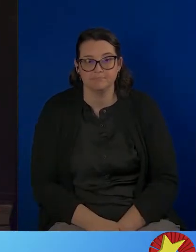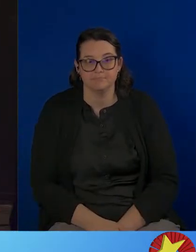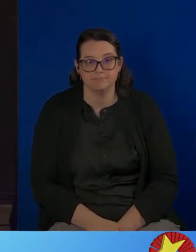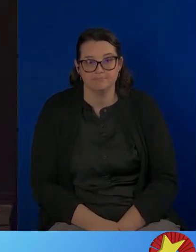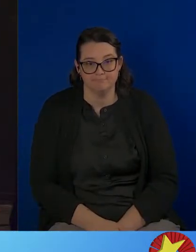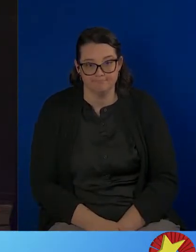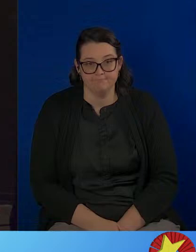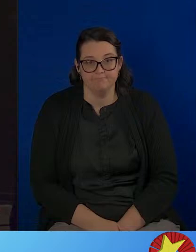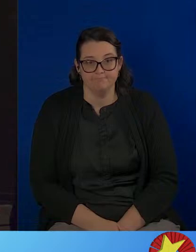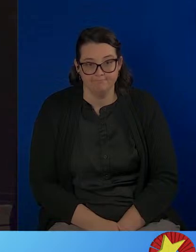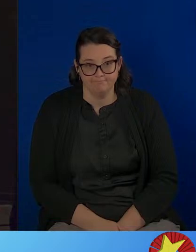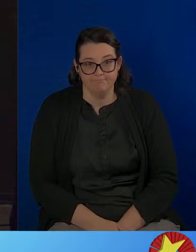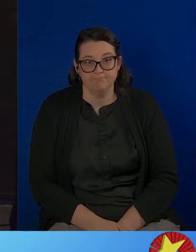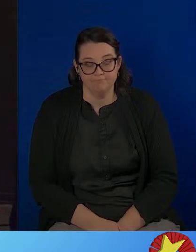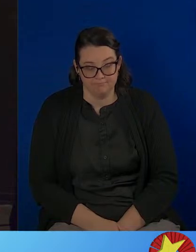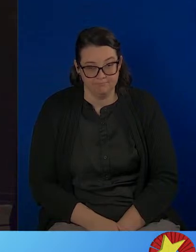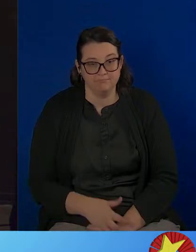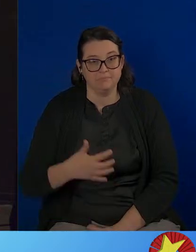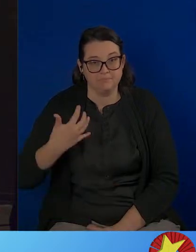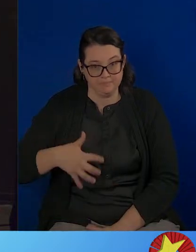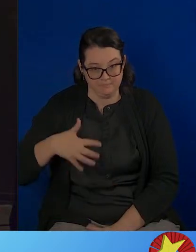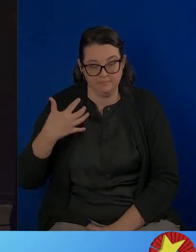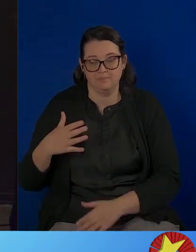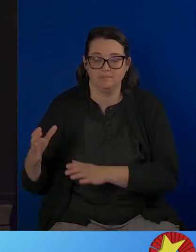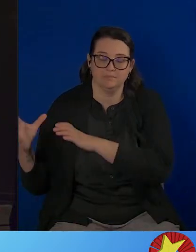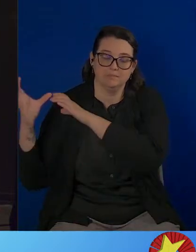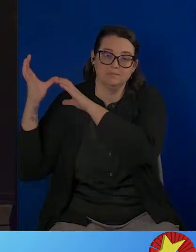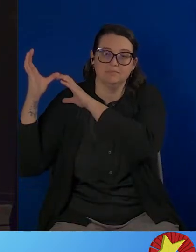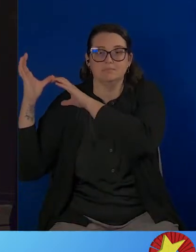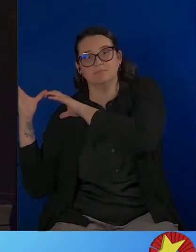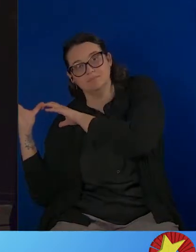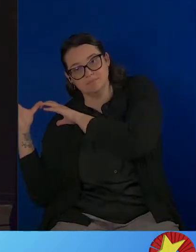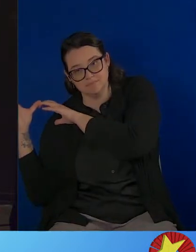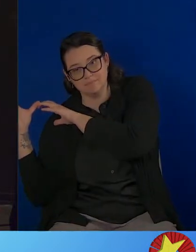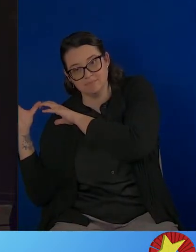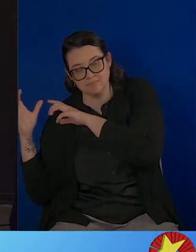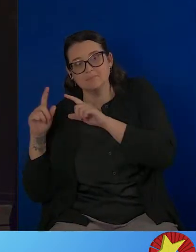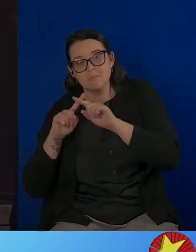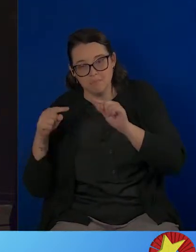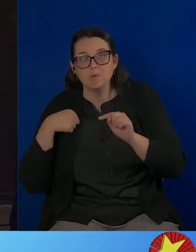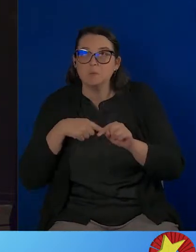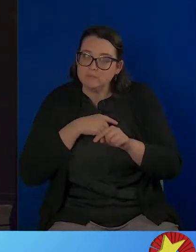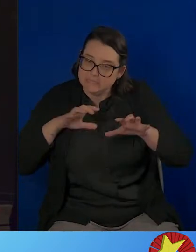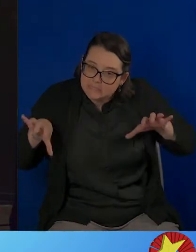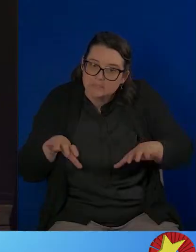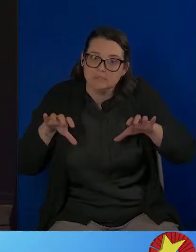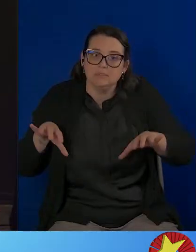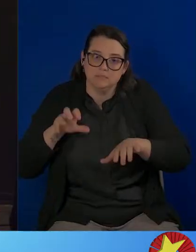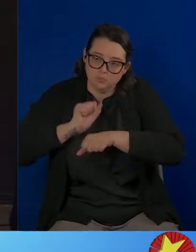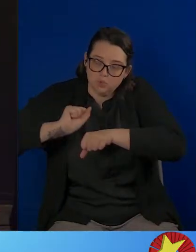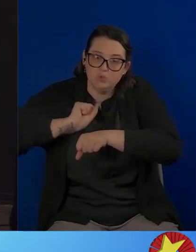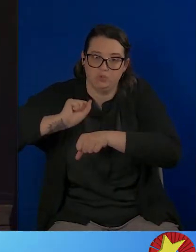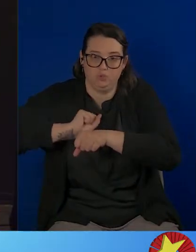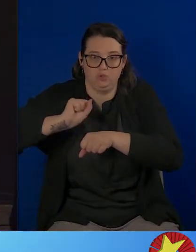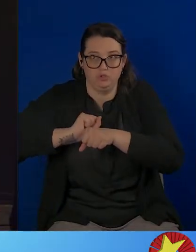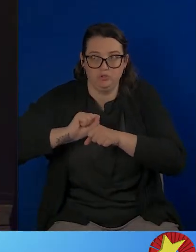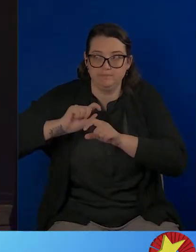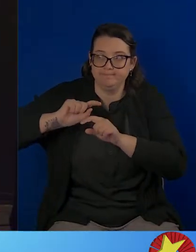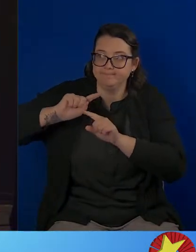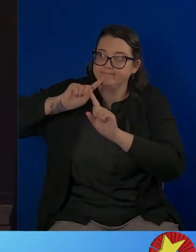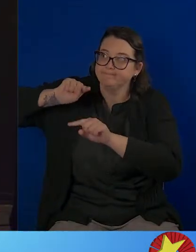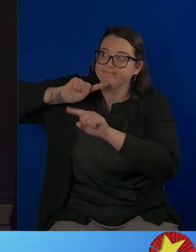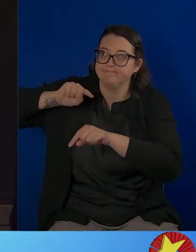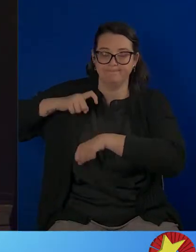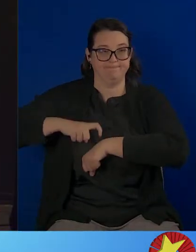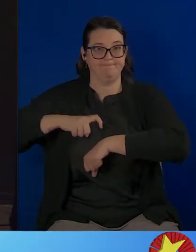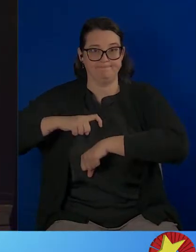It has been a very heavy workload for us, but we have worked diligently to respond